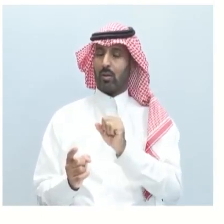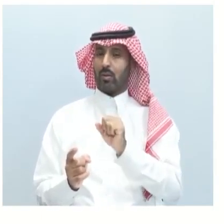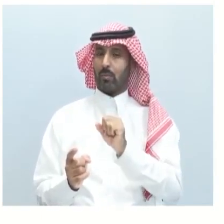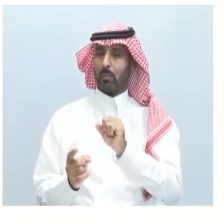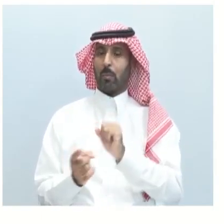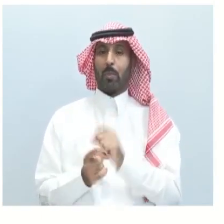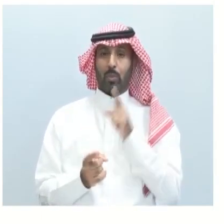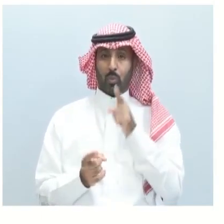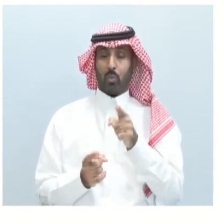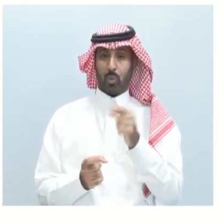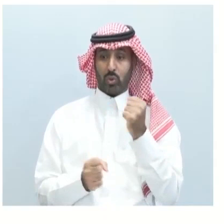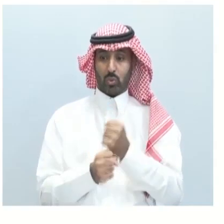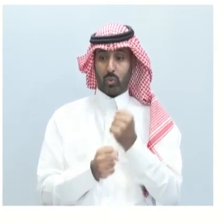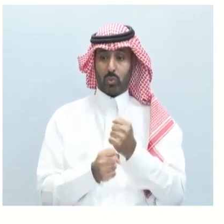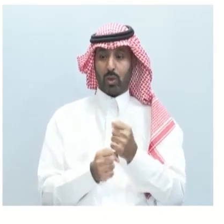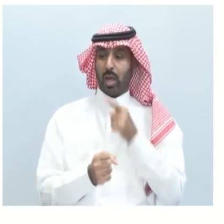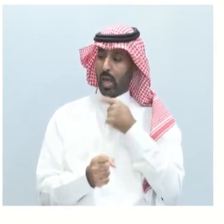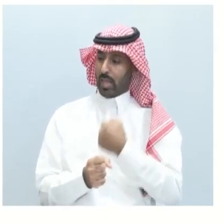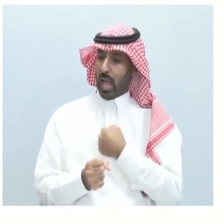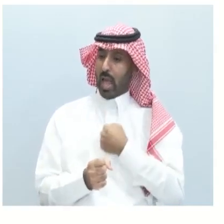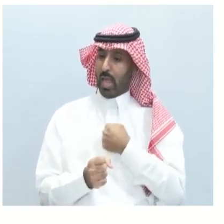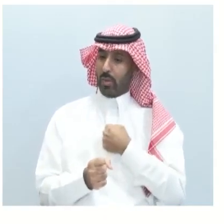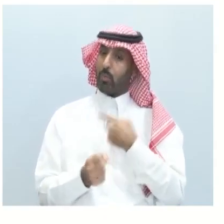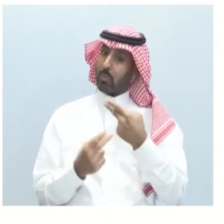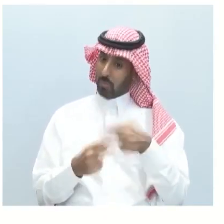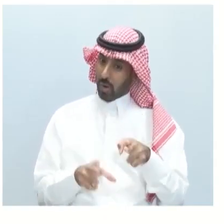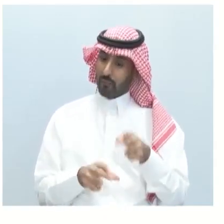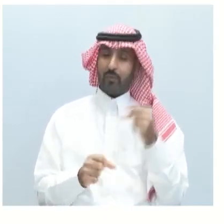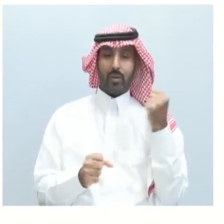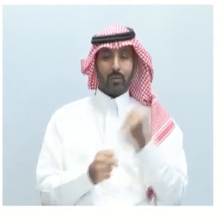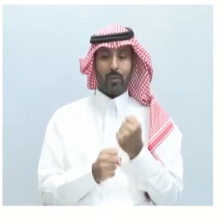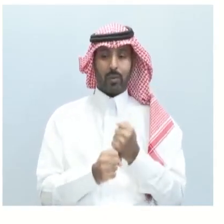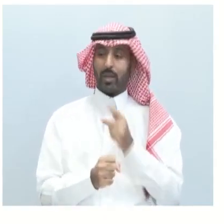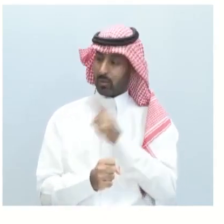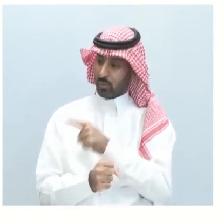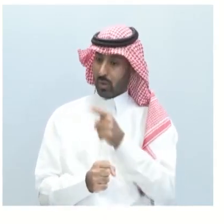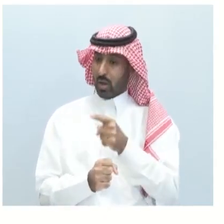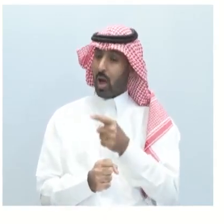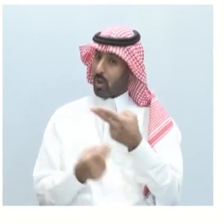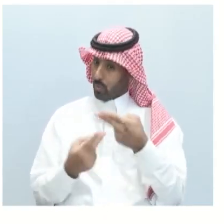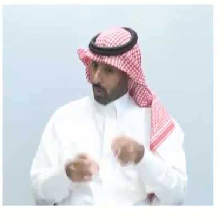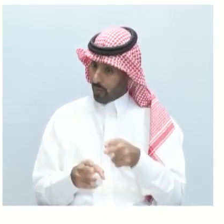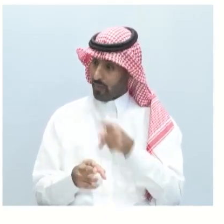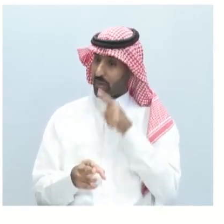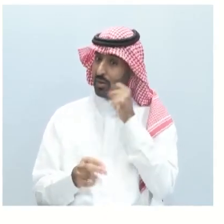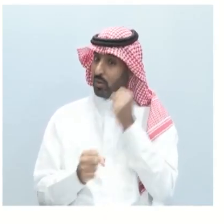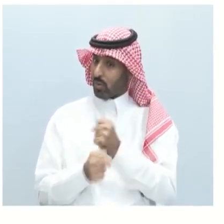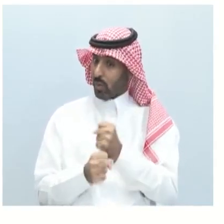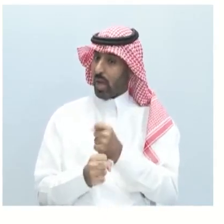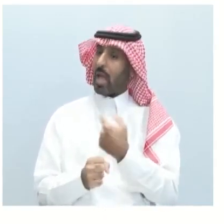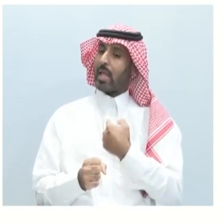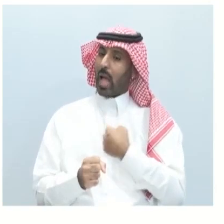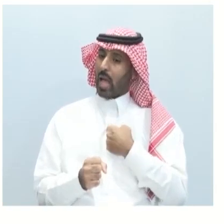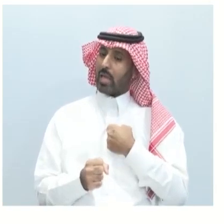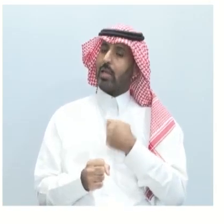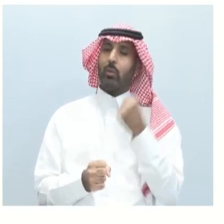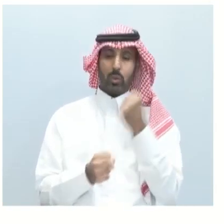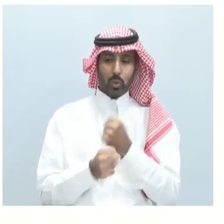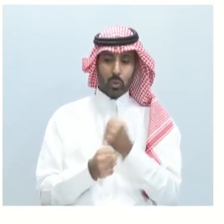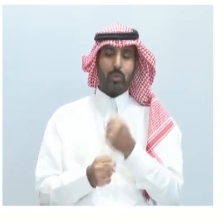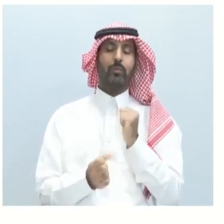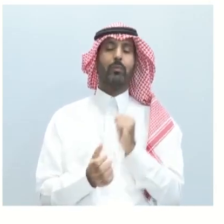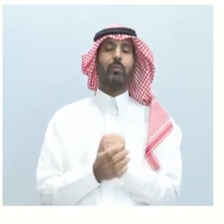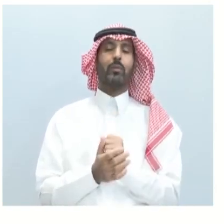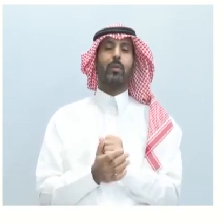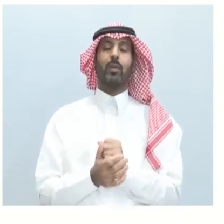that you'll do this and I'll do that. Are you willing to do this and I'll do another thing?